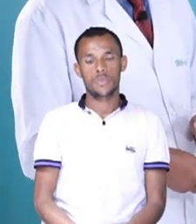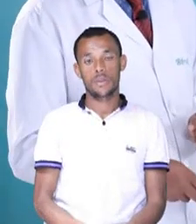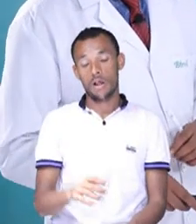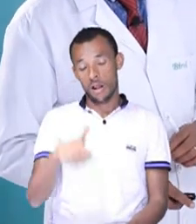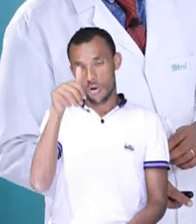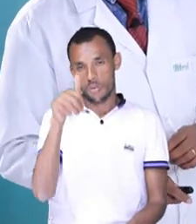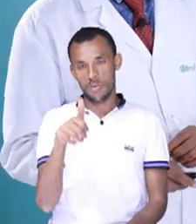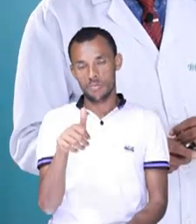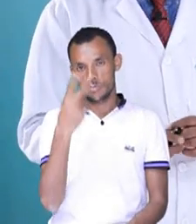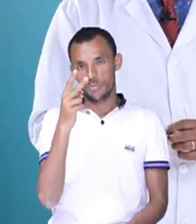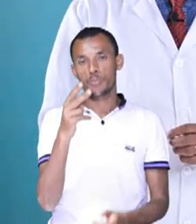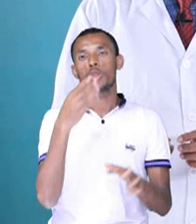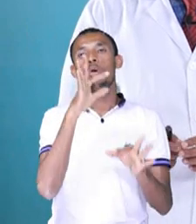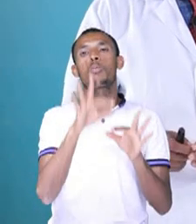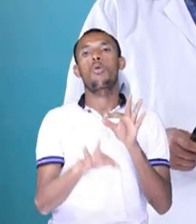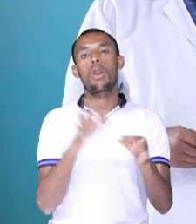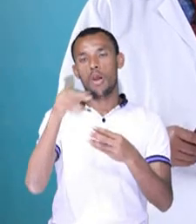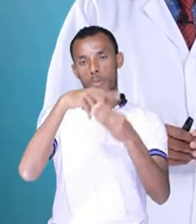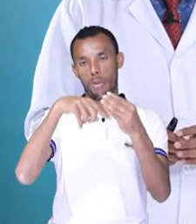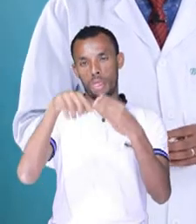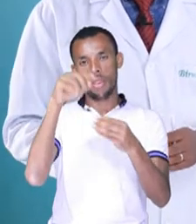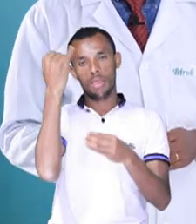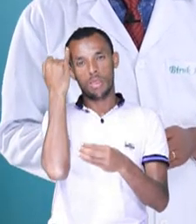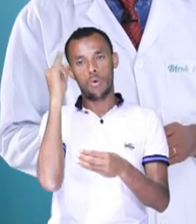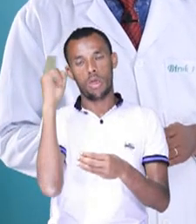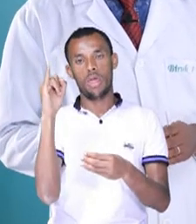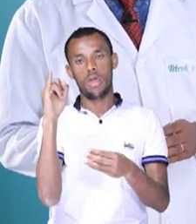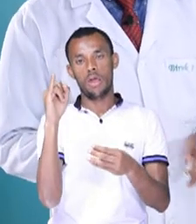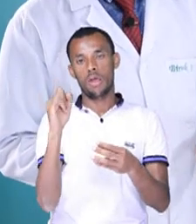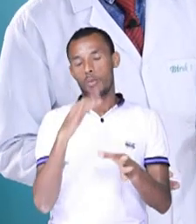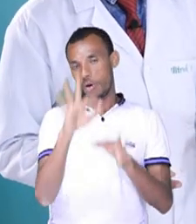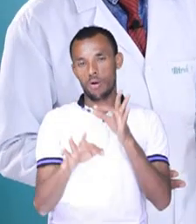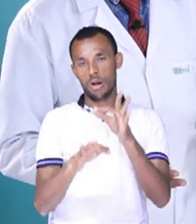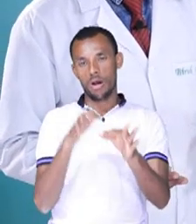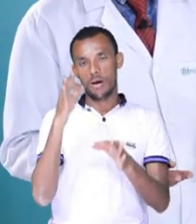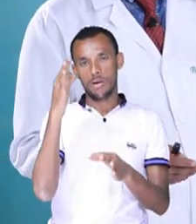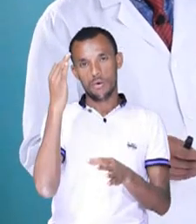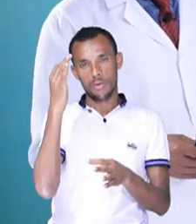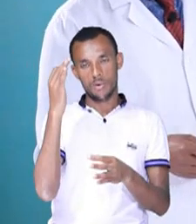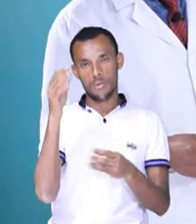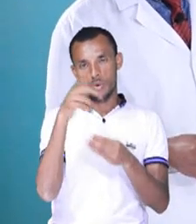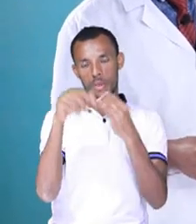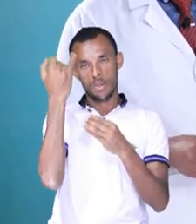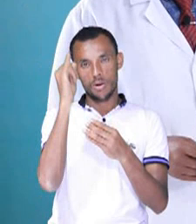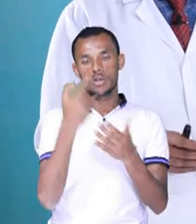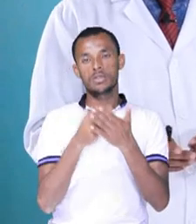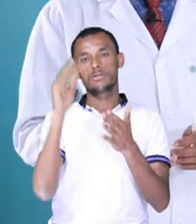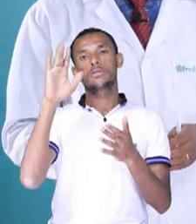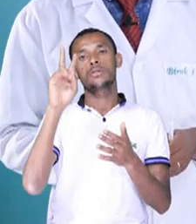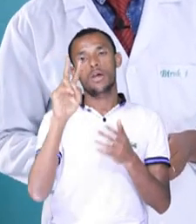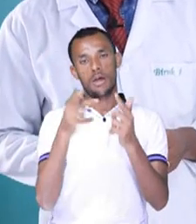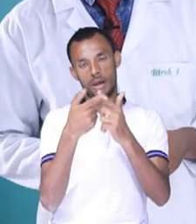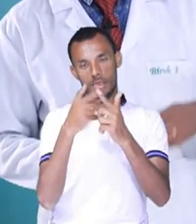The other one is molecular orbital theory. Molecular orbital theory, this is the second types of